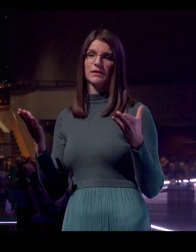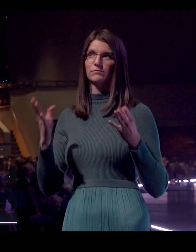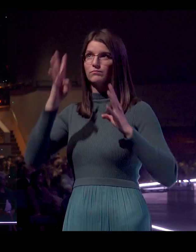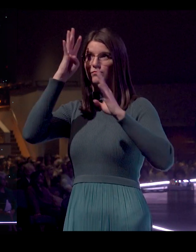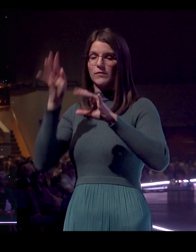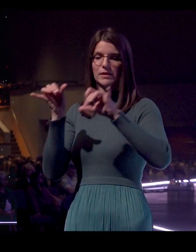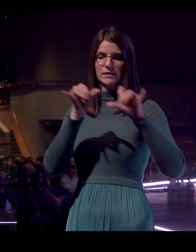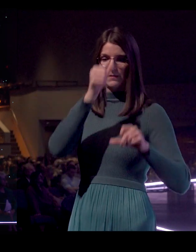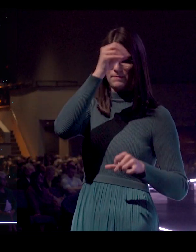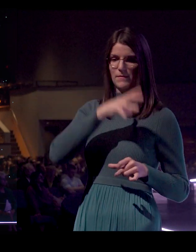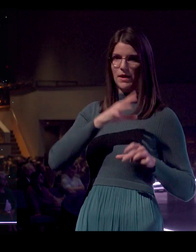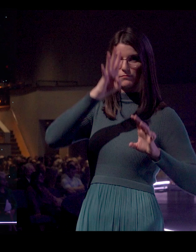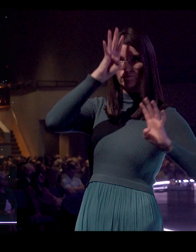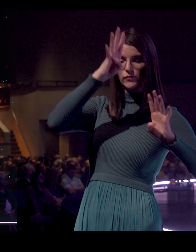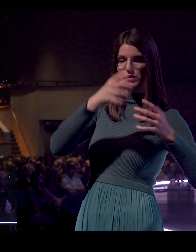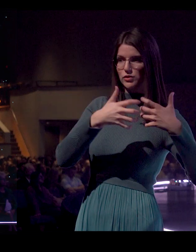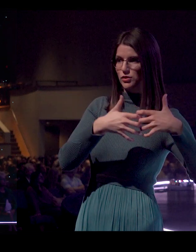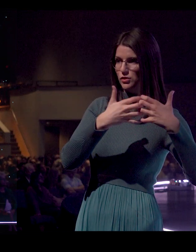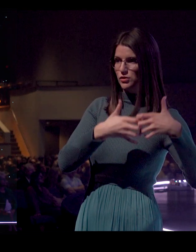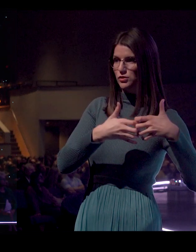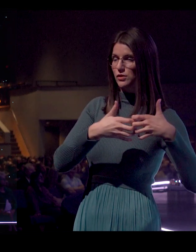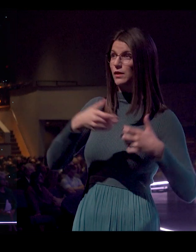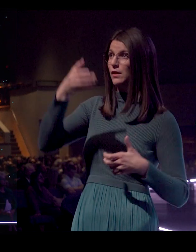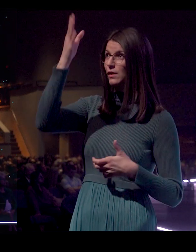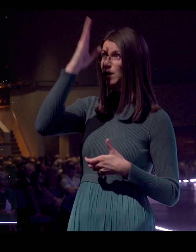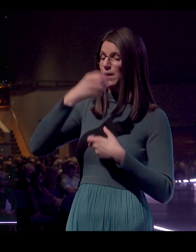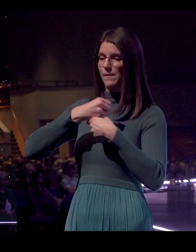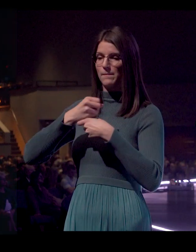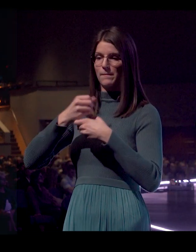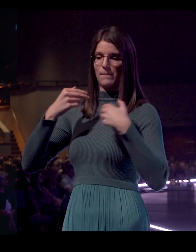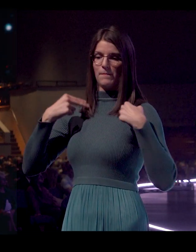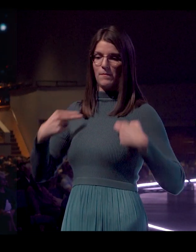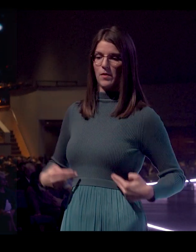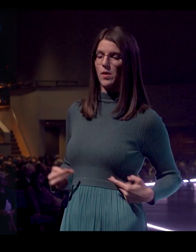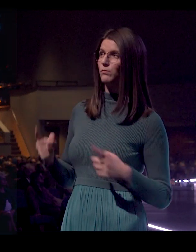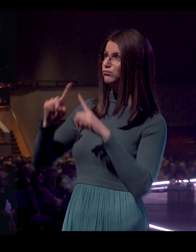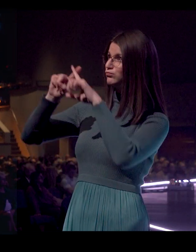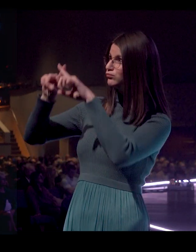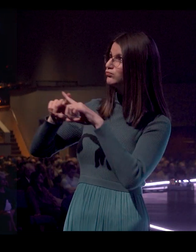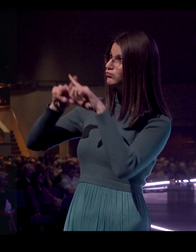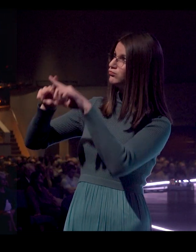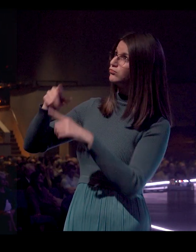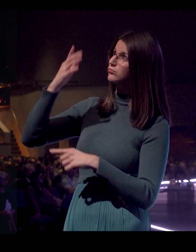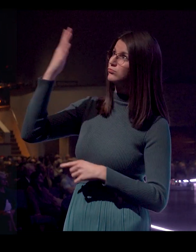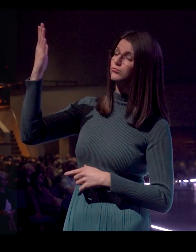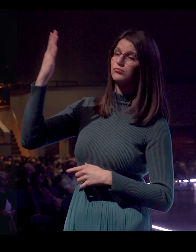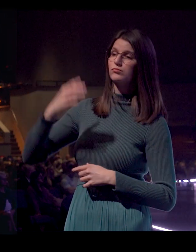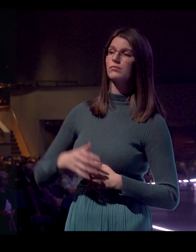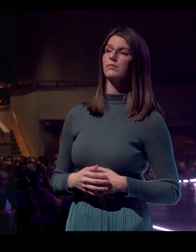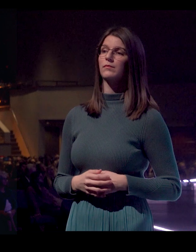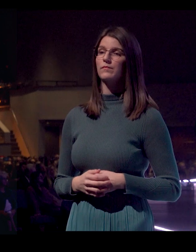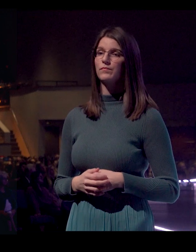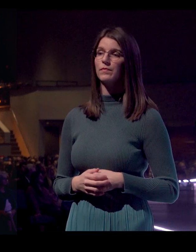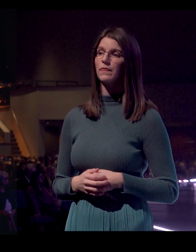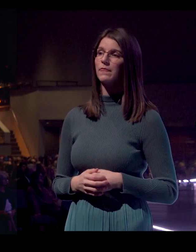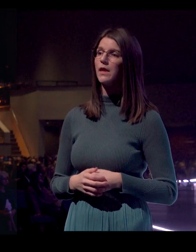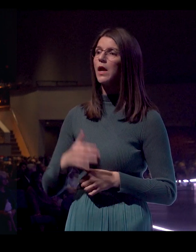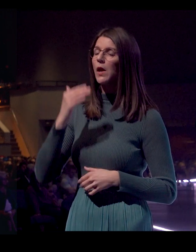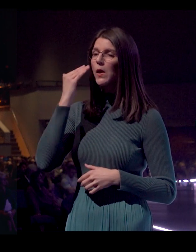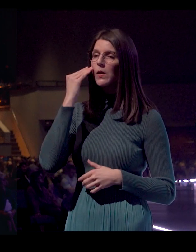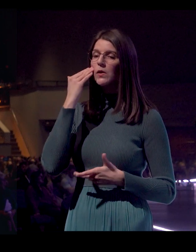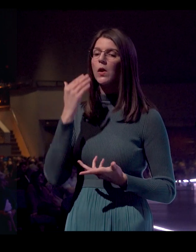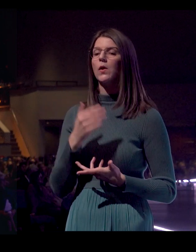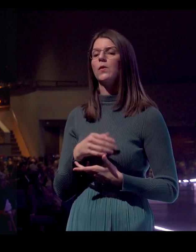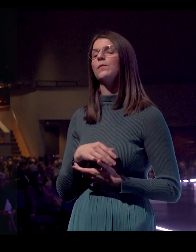engine to run on himself. You know, if you put diesel gasoline in an unleaded